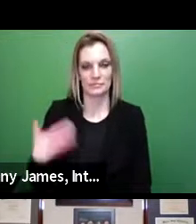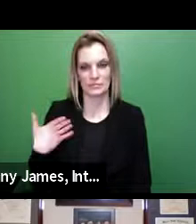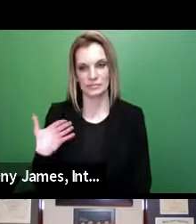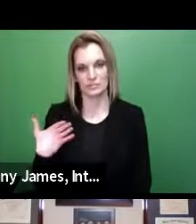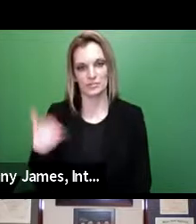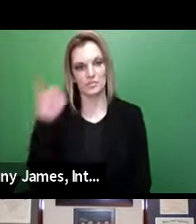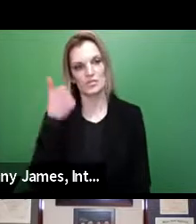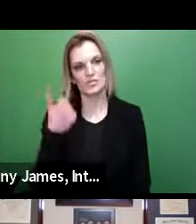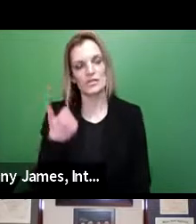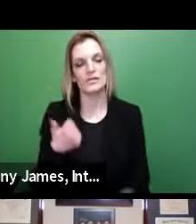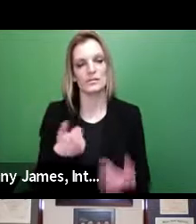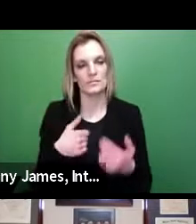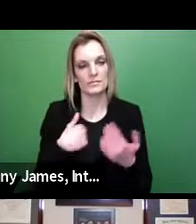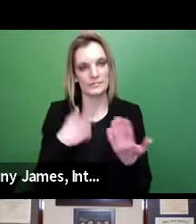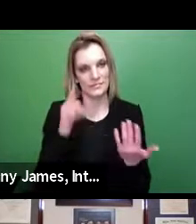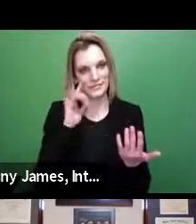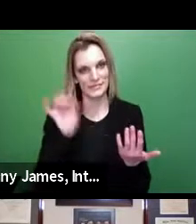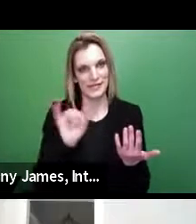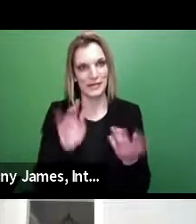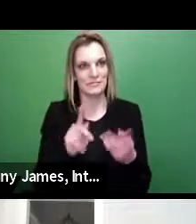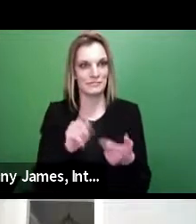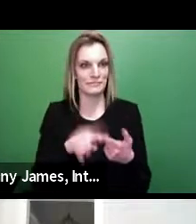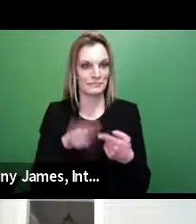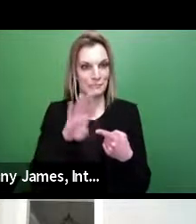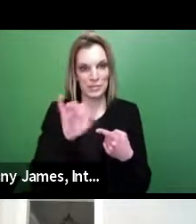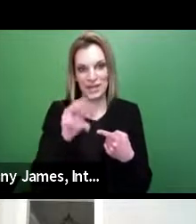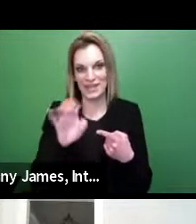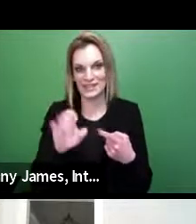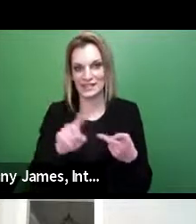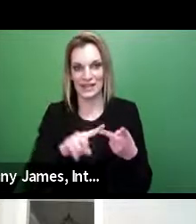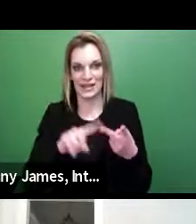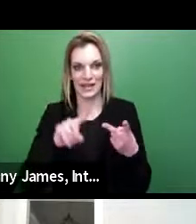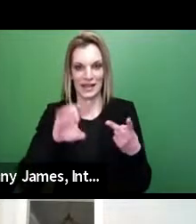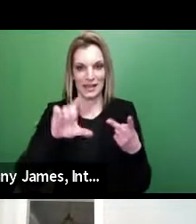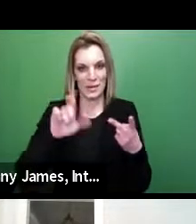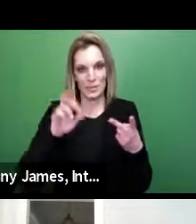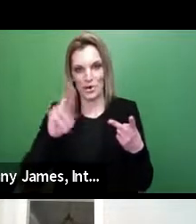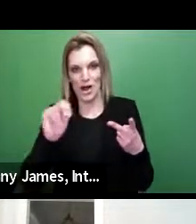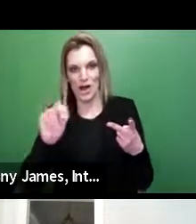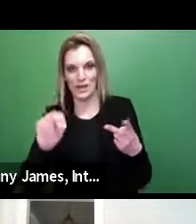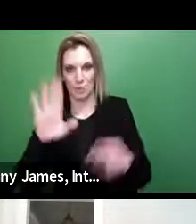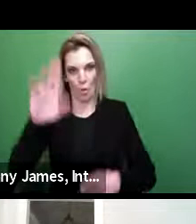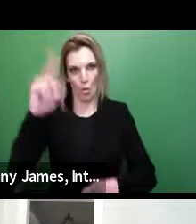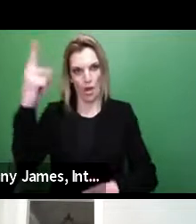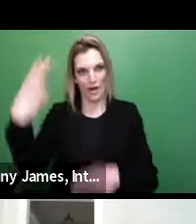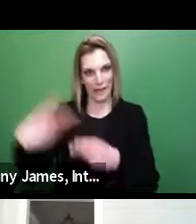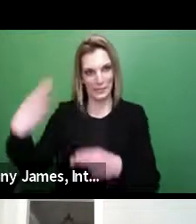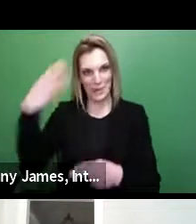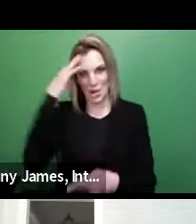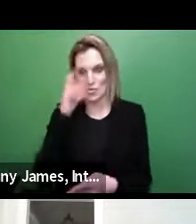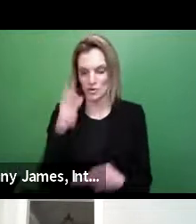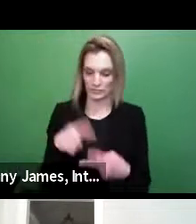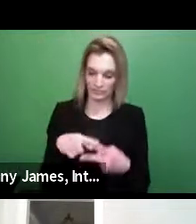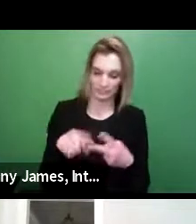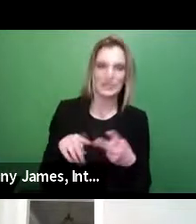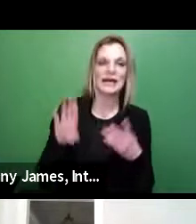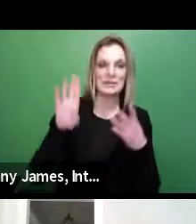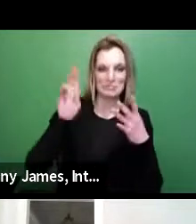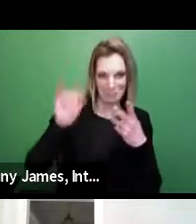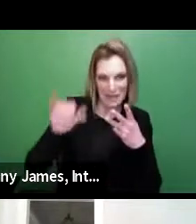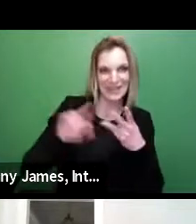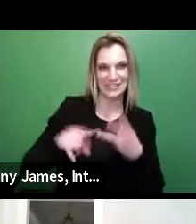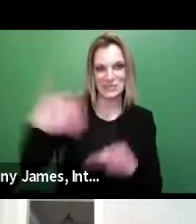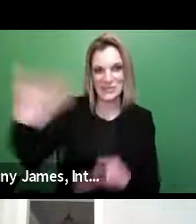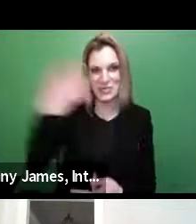that like Beyonce, LeBron, that can be known as by one name. Yes. Benny is one of those people. You say